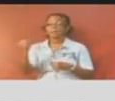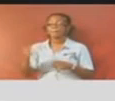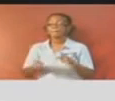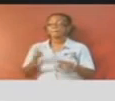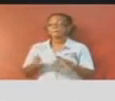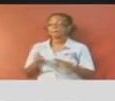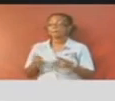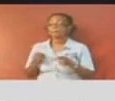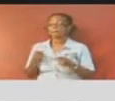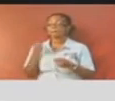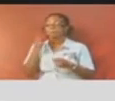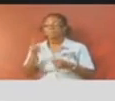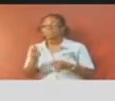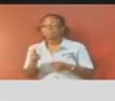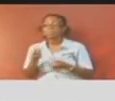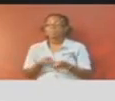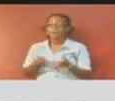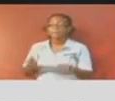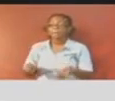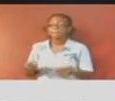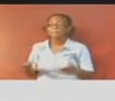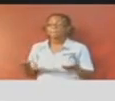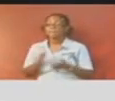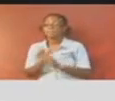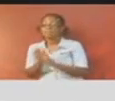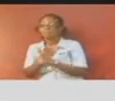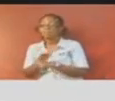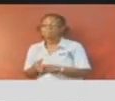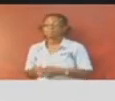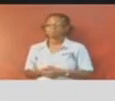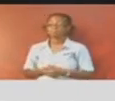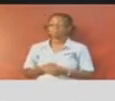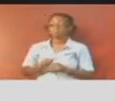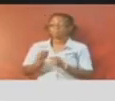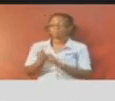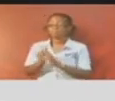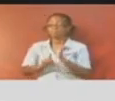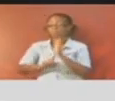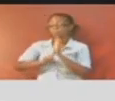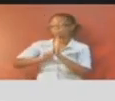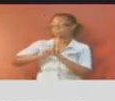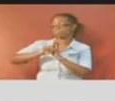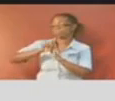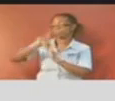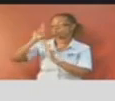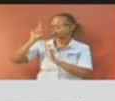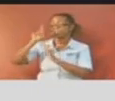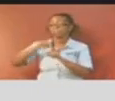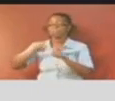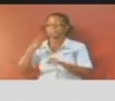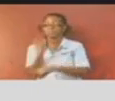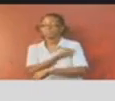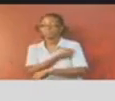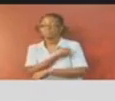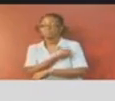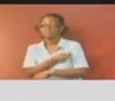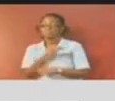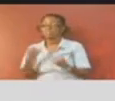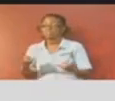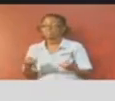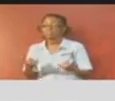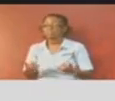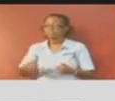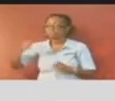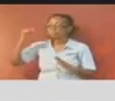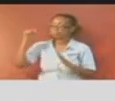over the COVID-19 epidemic, we see that their cases have gone significantly down since the introduction of their vaccines. I